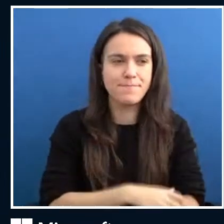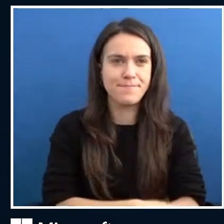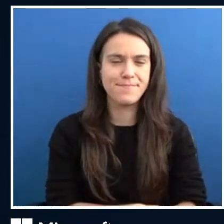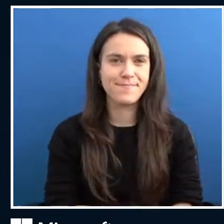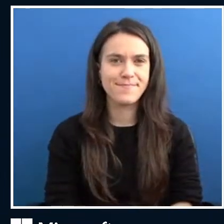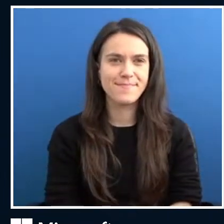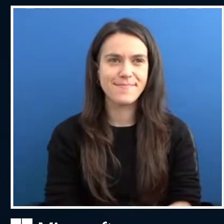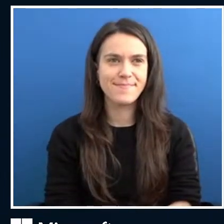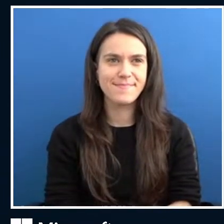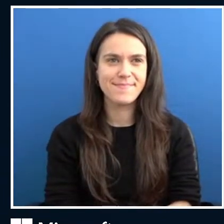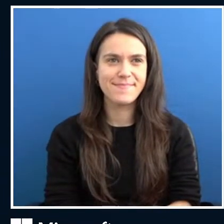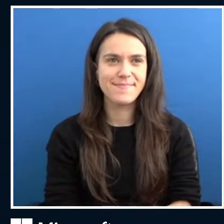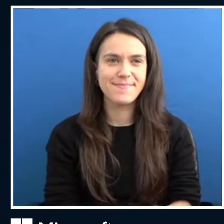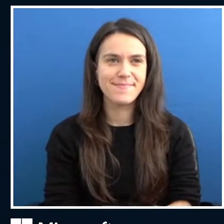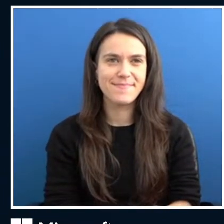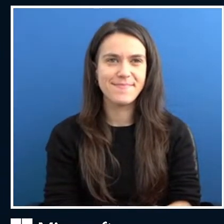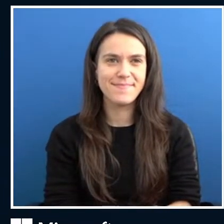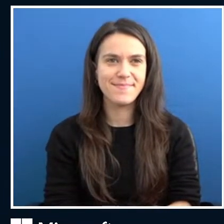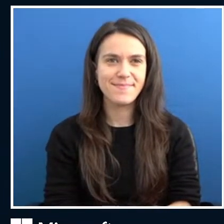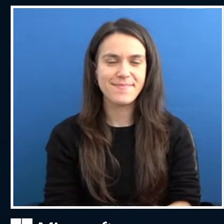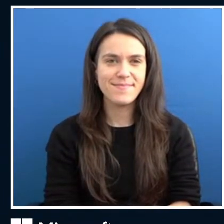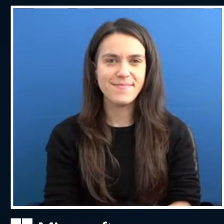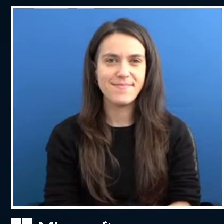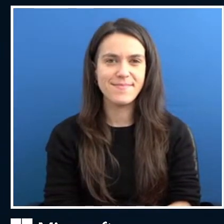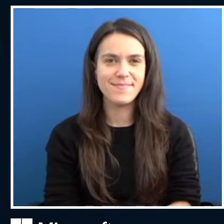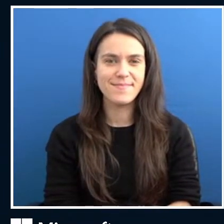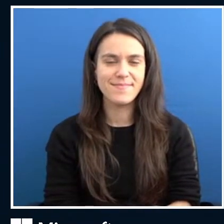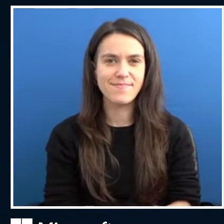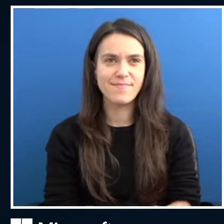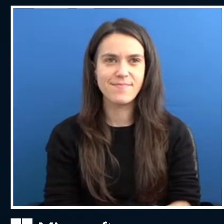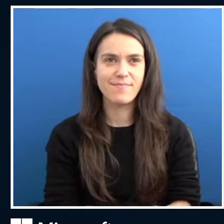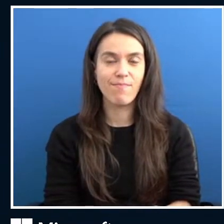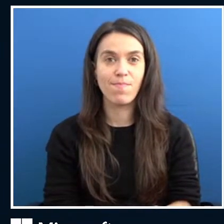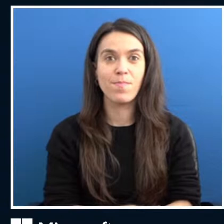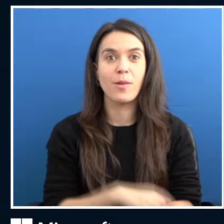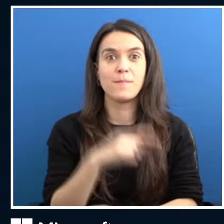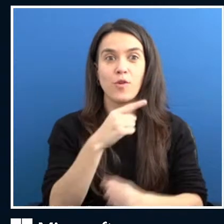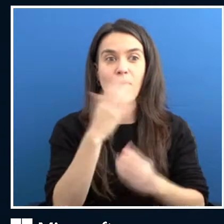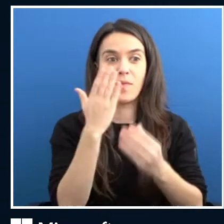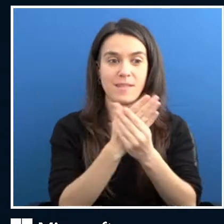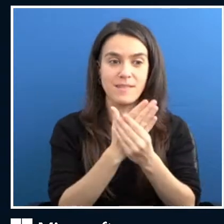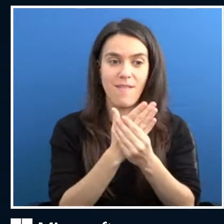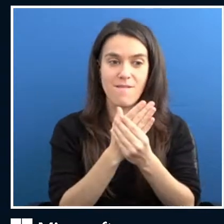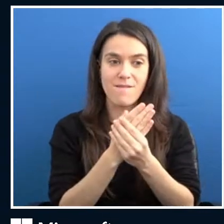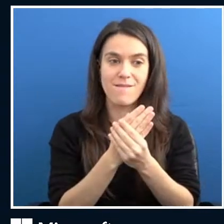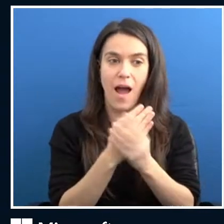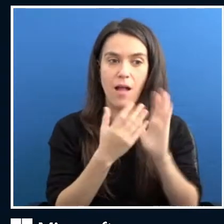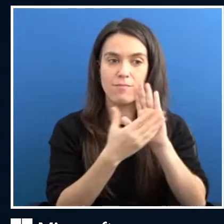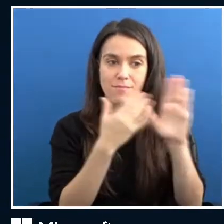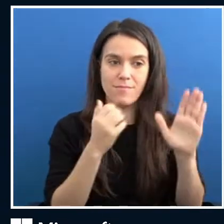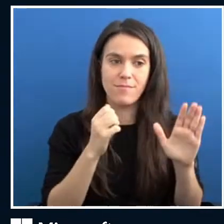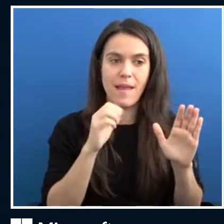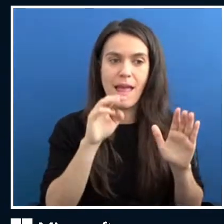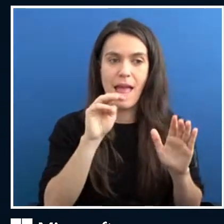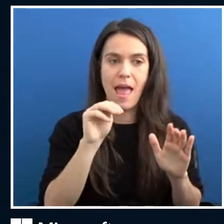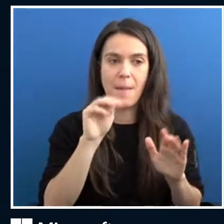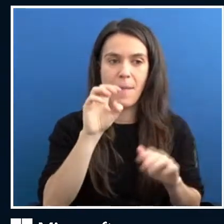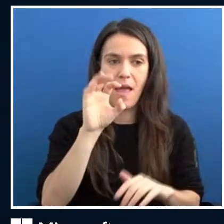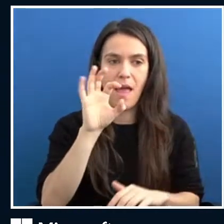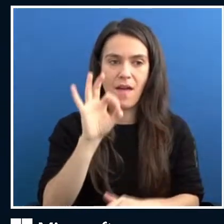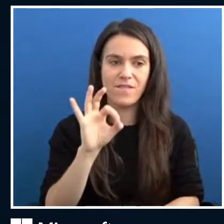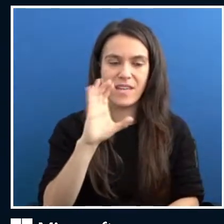so this is the file which is extracting the MFCCs, and this is dumping